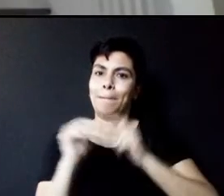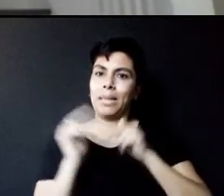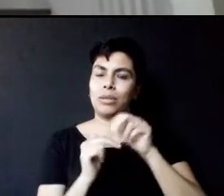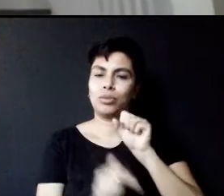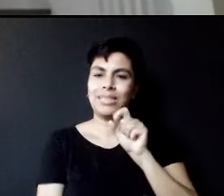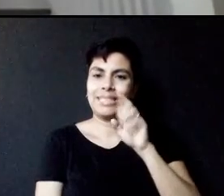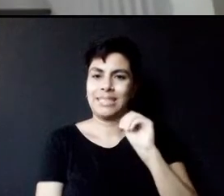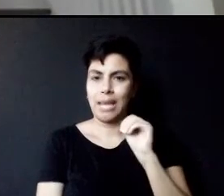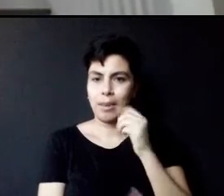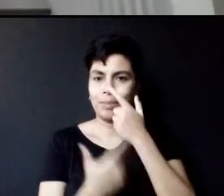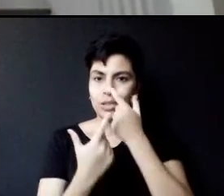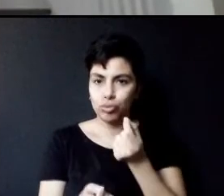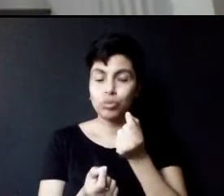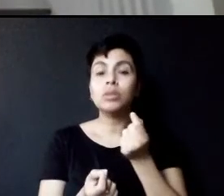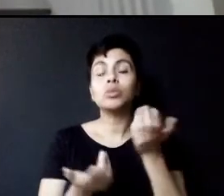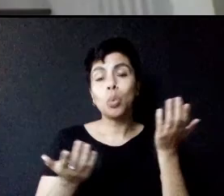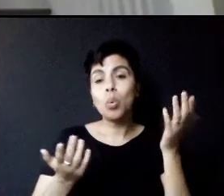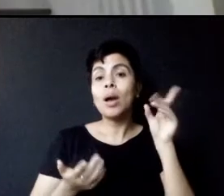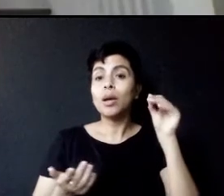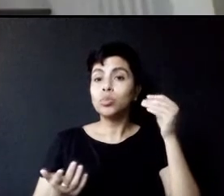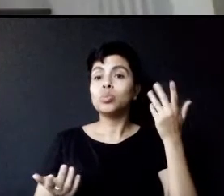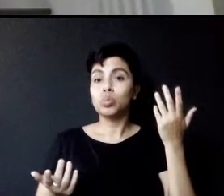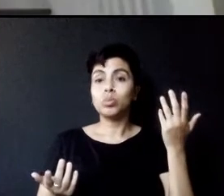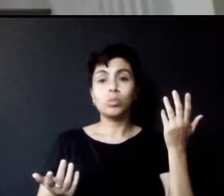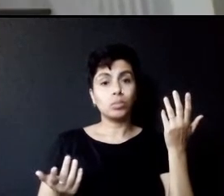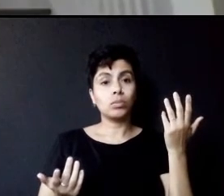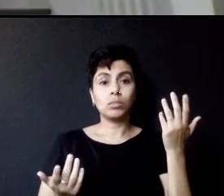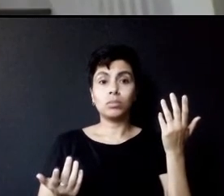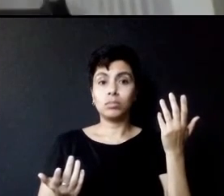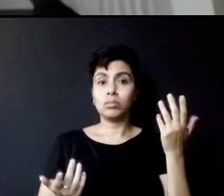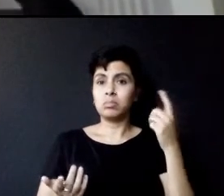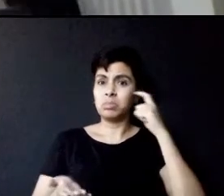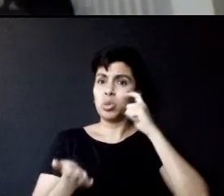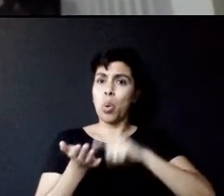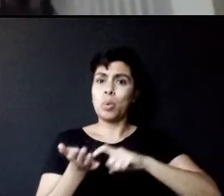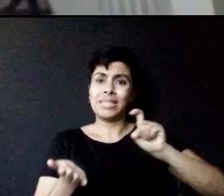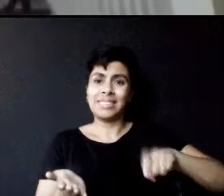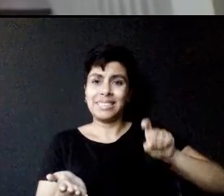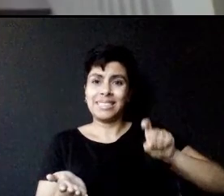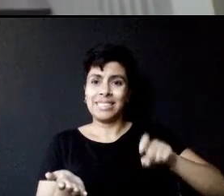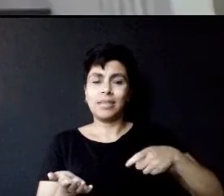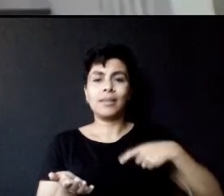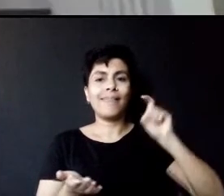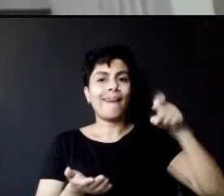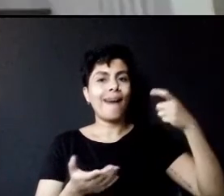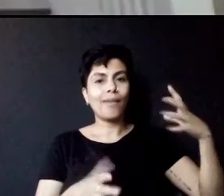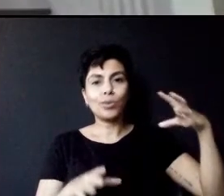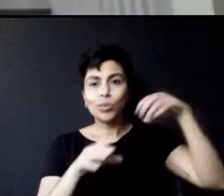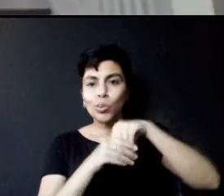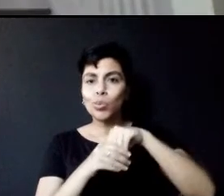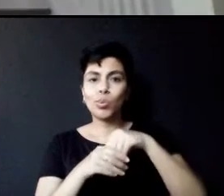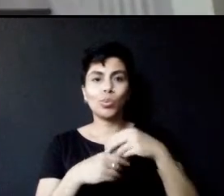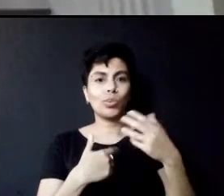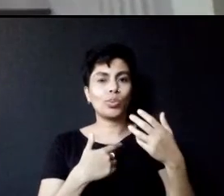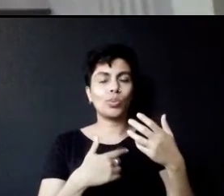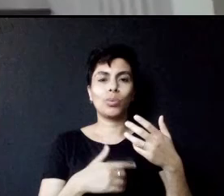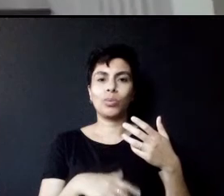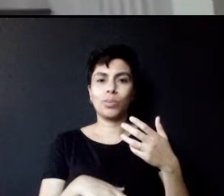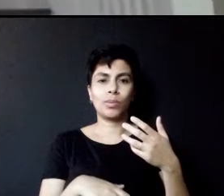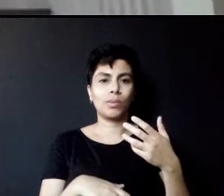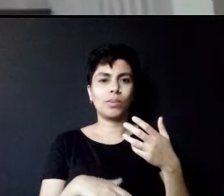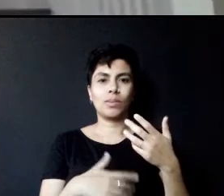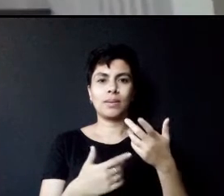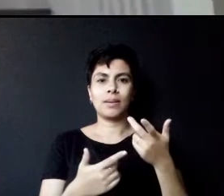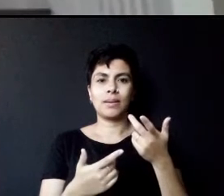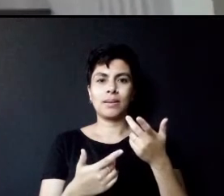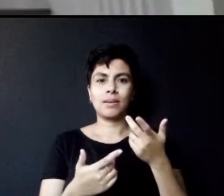interests. So I do see that the sort of need to we have to incorporate the goals and what